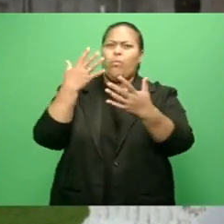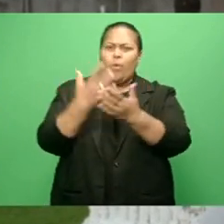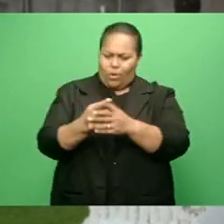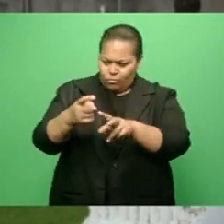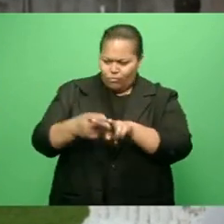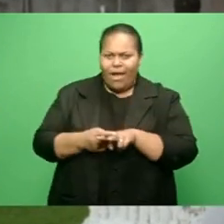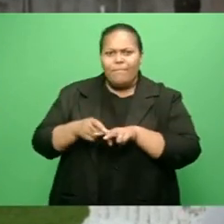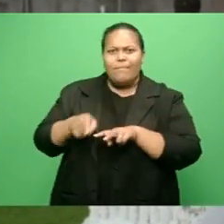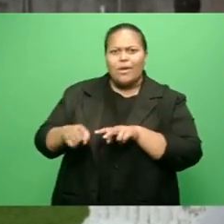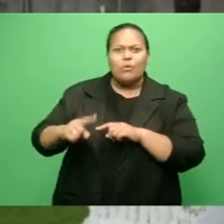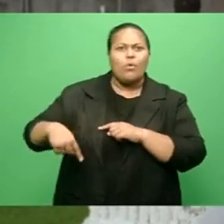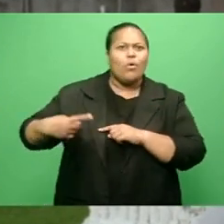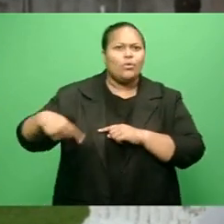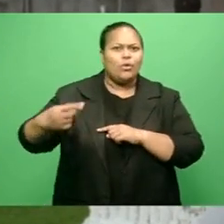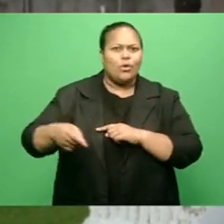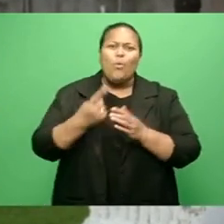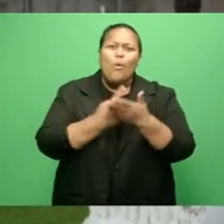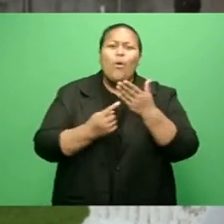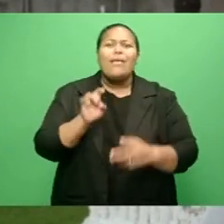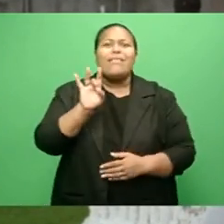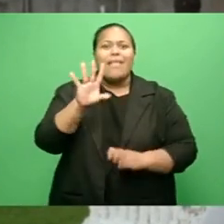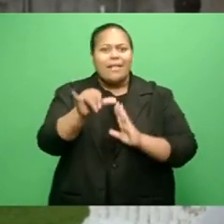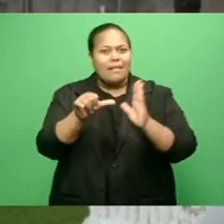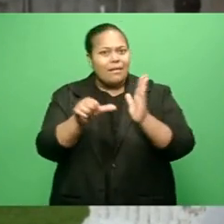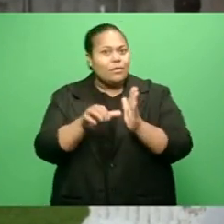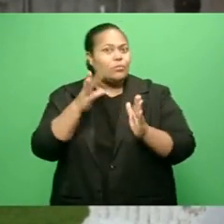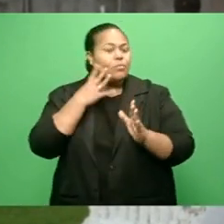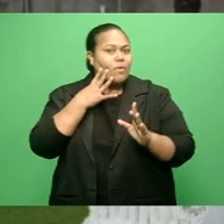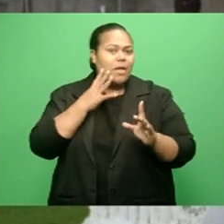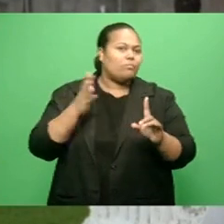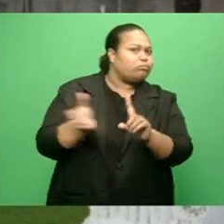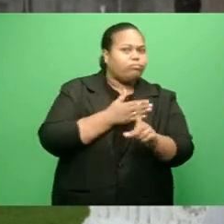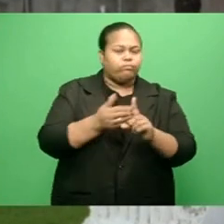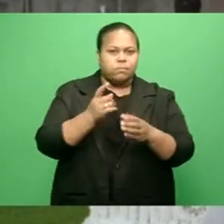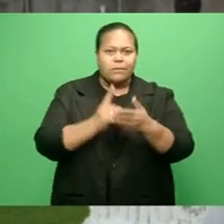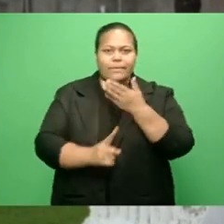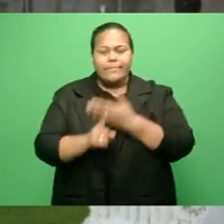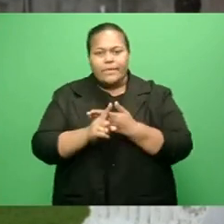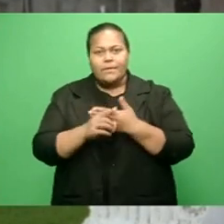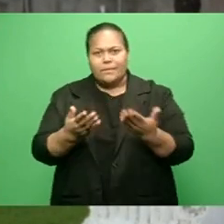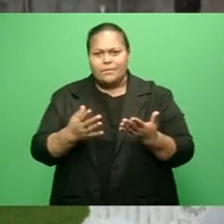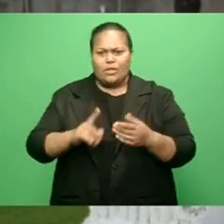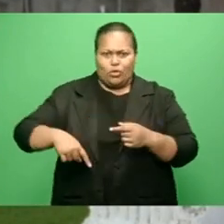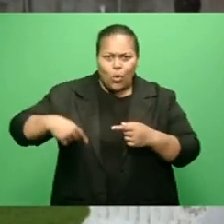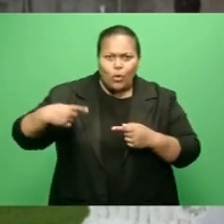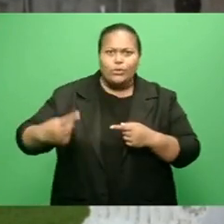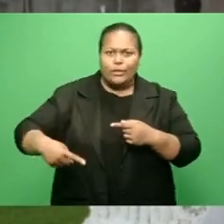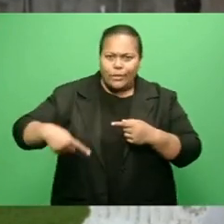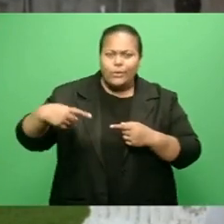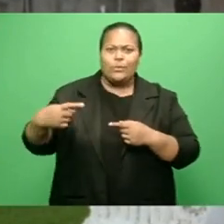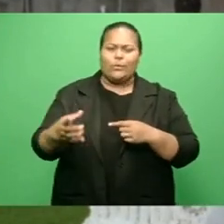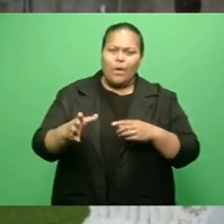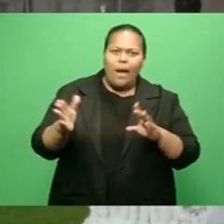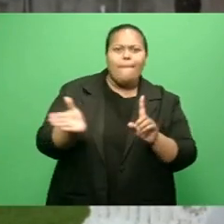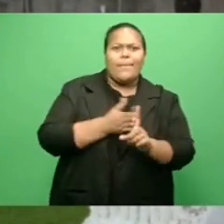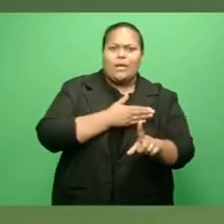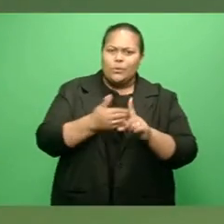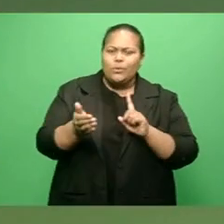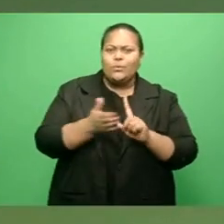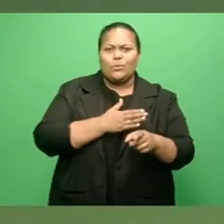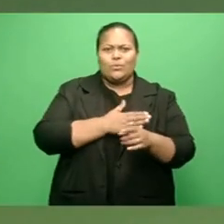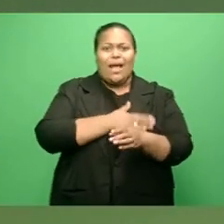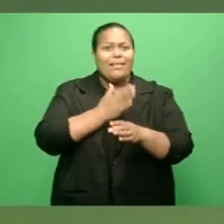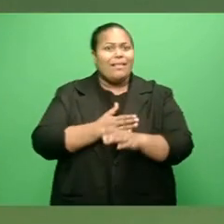period. She was only 10 years old when the attacks began, and the accused continued to sexually abuse her until she was